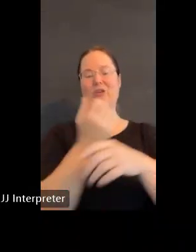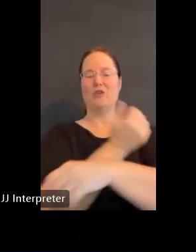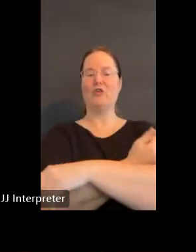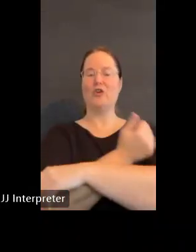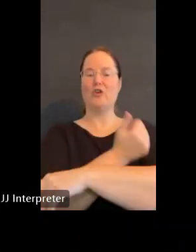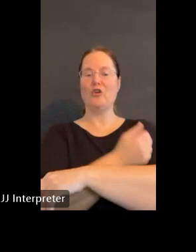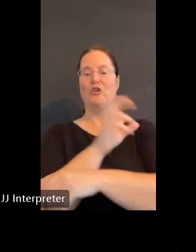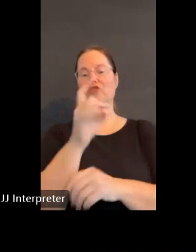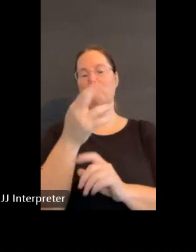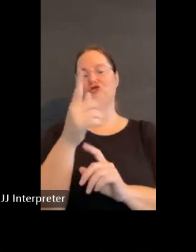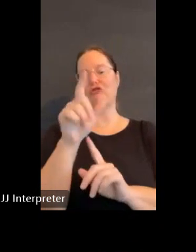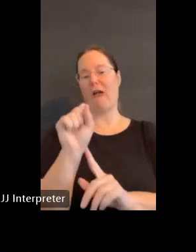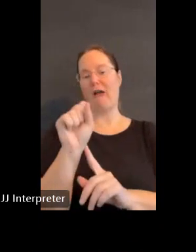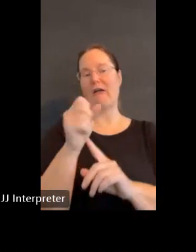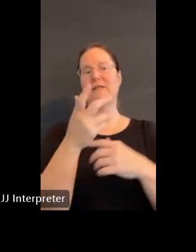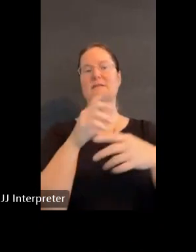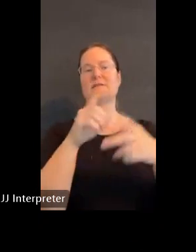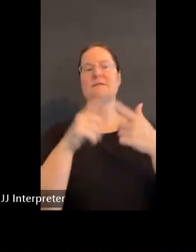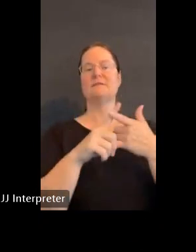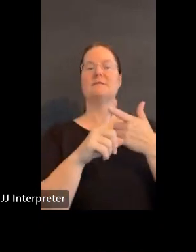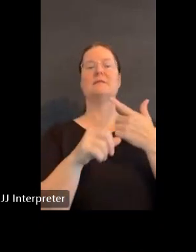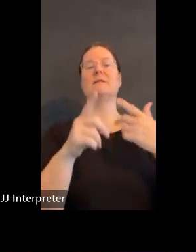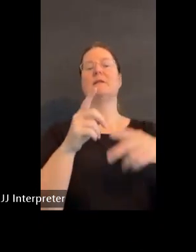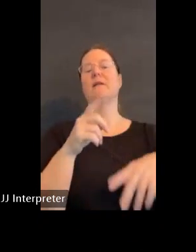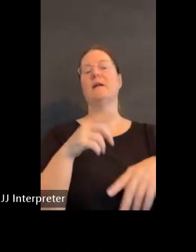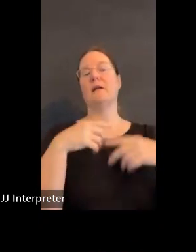active recovery, they would be